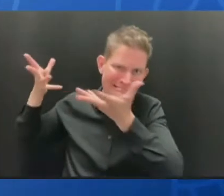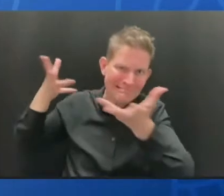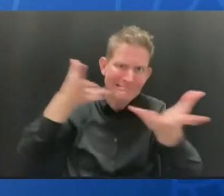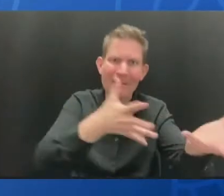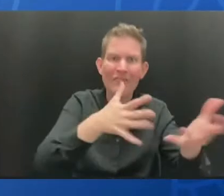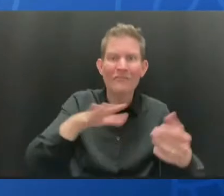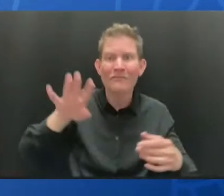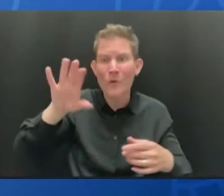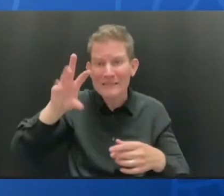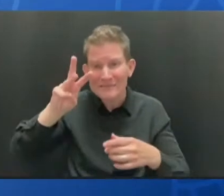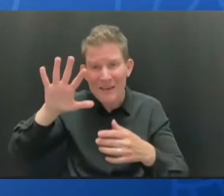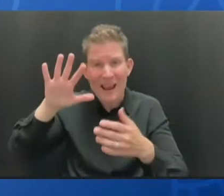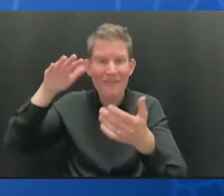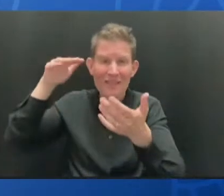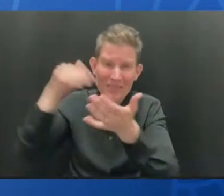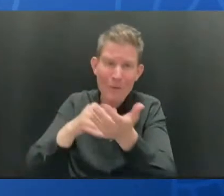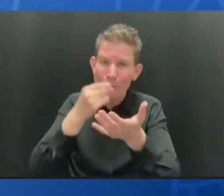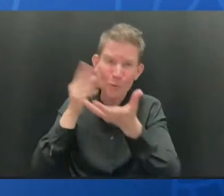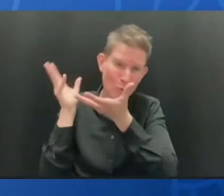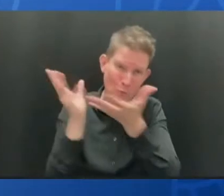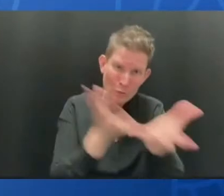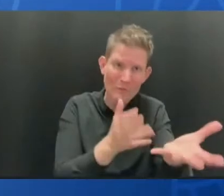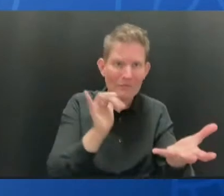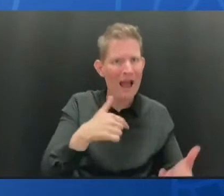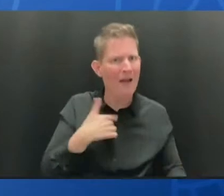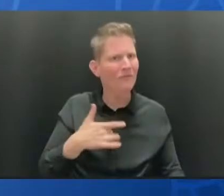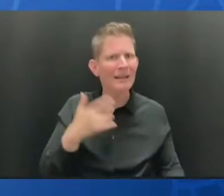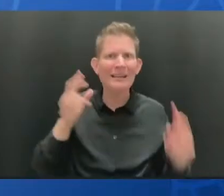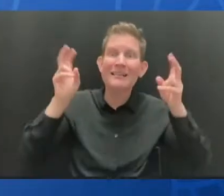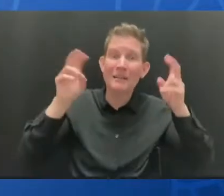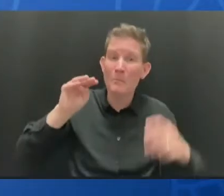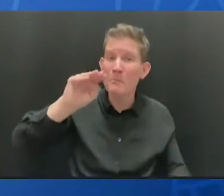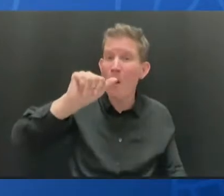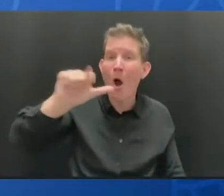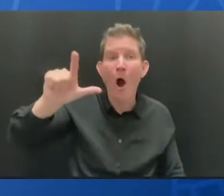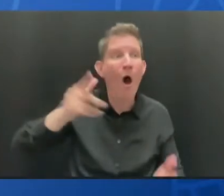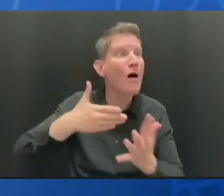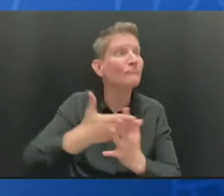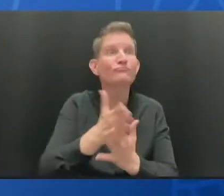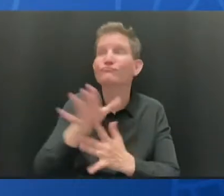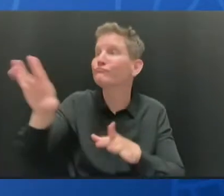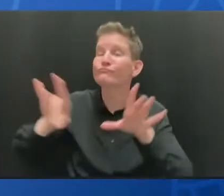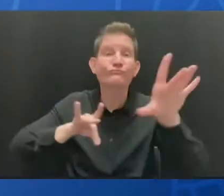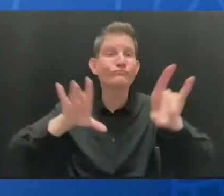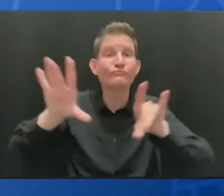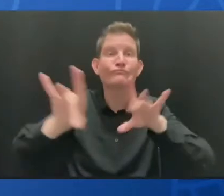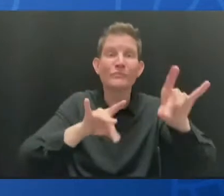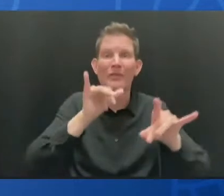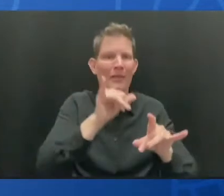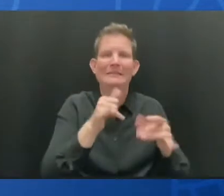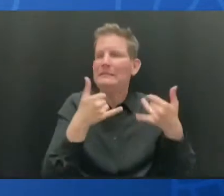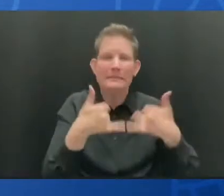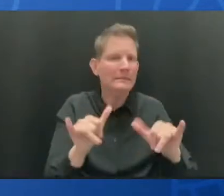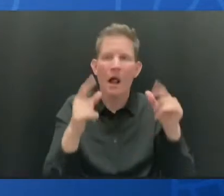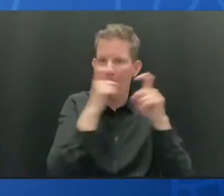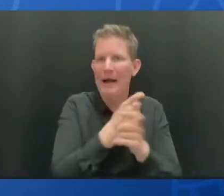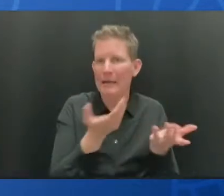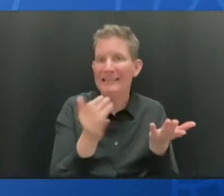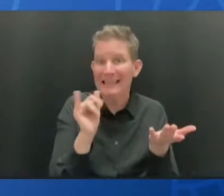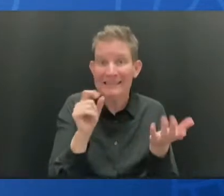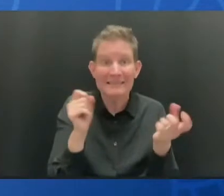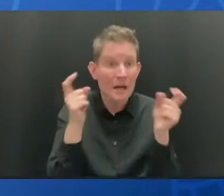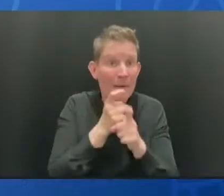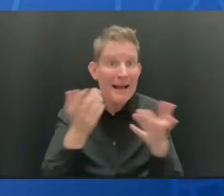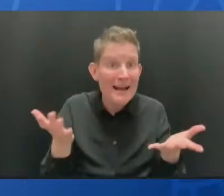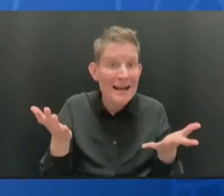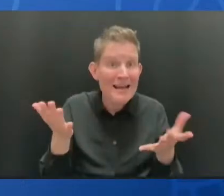to the mall or through a drive-through? No, it wasn't. This is a complicated environment, and the story is the fact that it's working. I